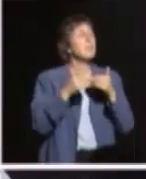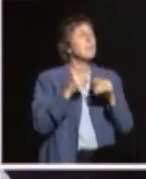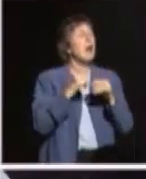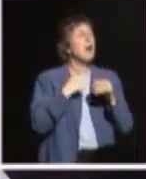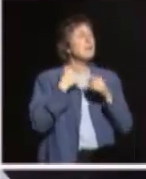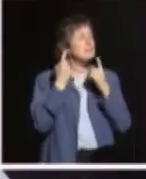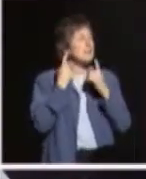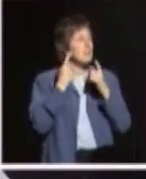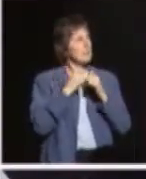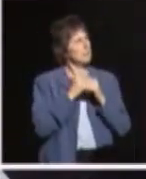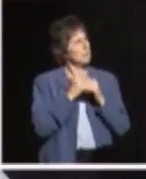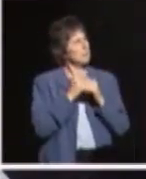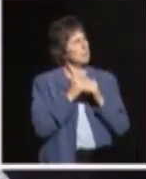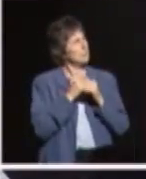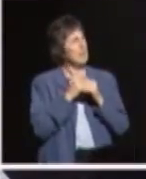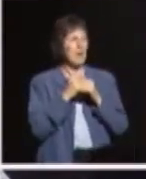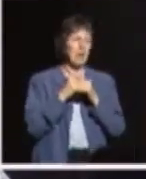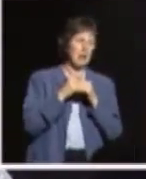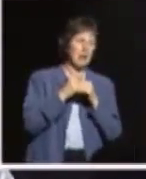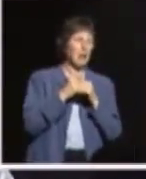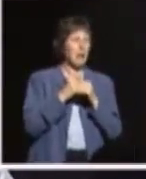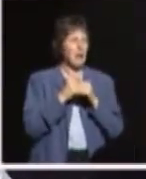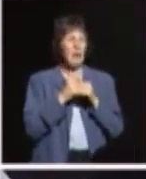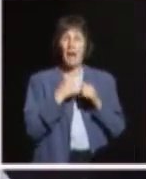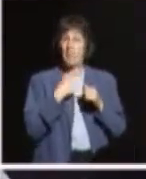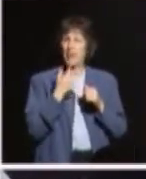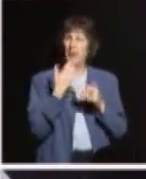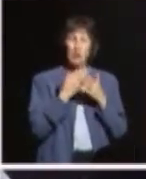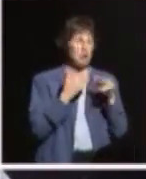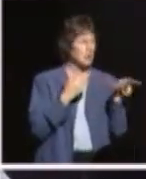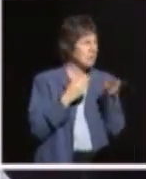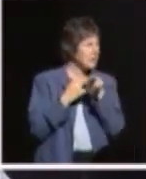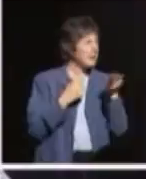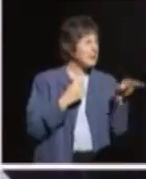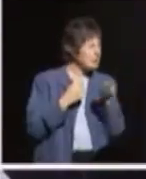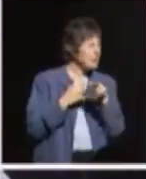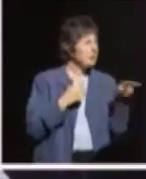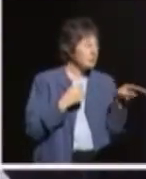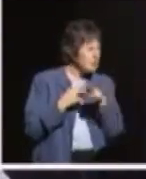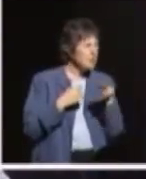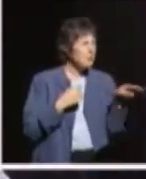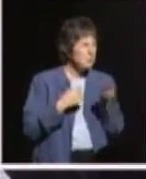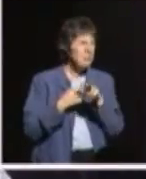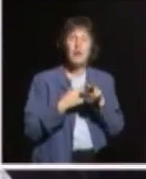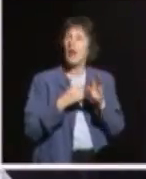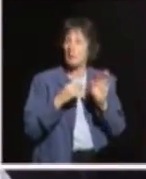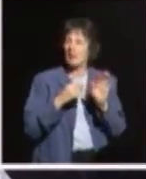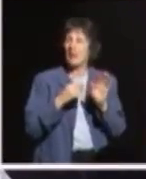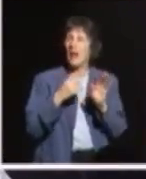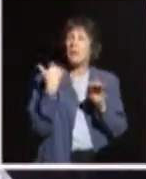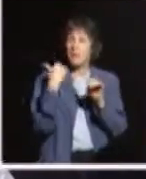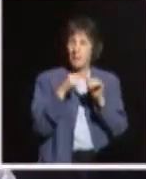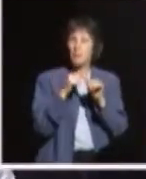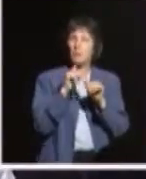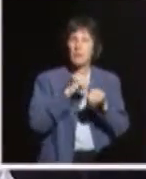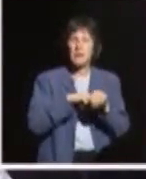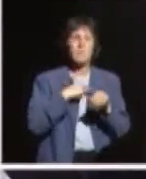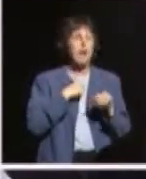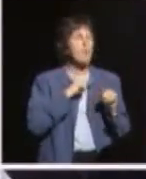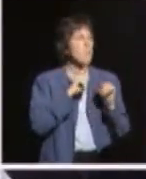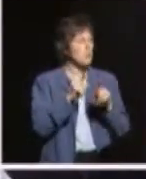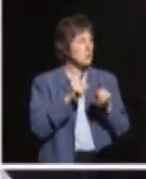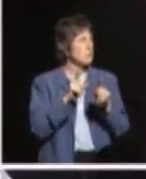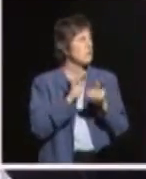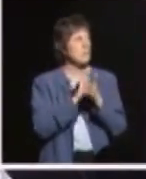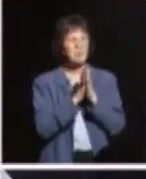of us are as good a reader as we need to be, because I was in a setting where there was a TV in a very crowded